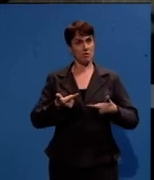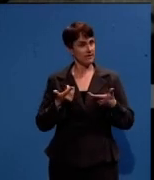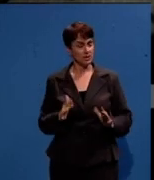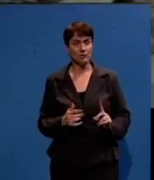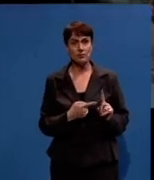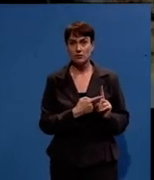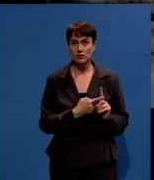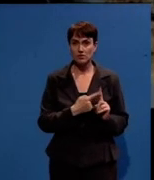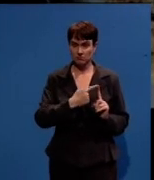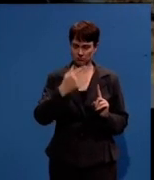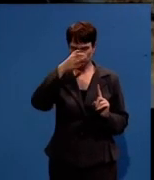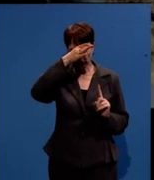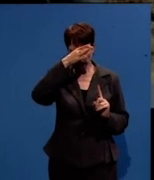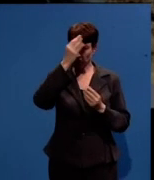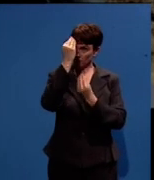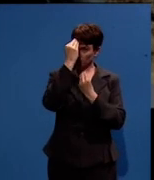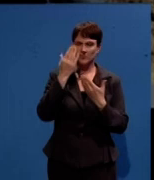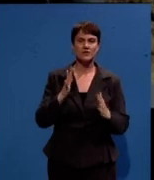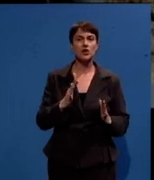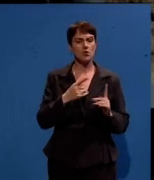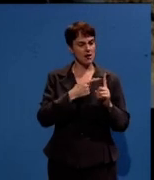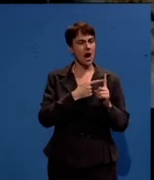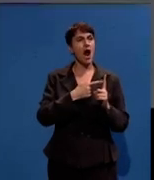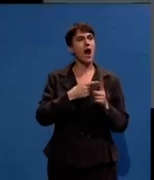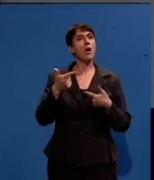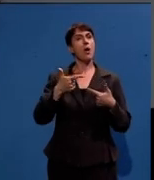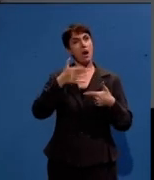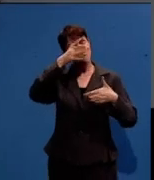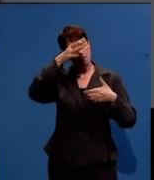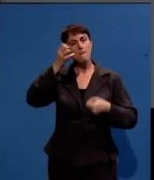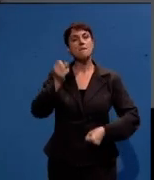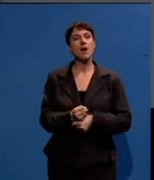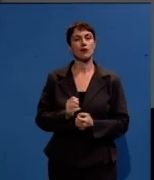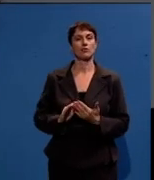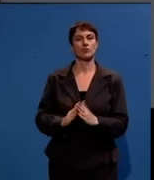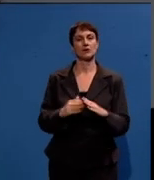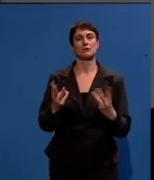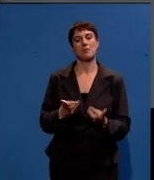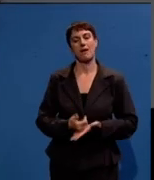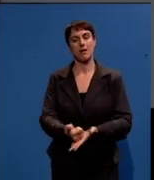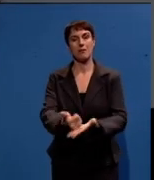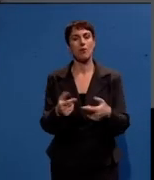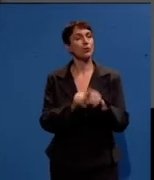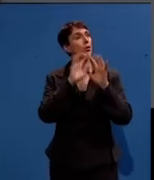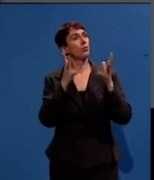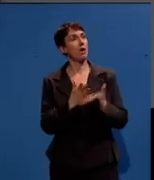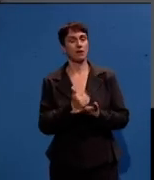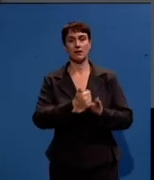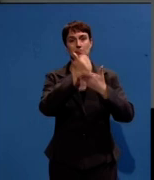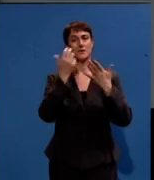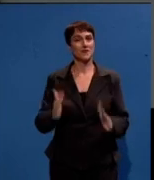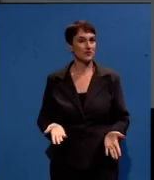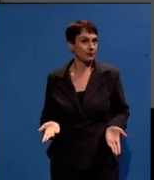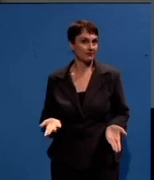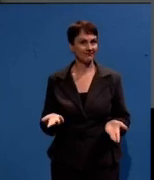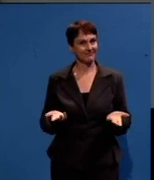use of education to do what? To help, you know, communities, not only South Africa, but the world, you know, all over. And I think this is what